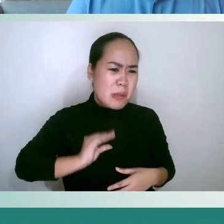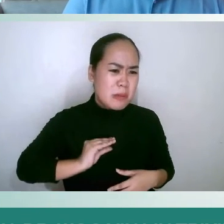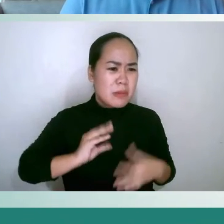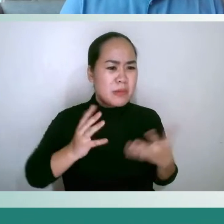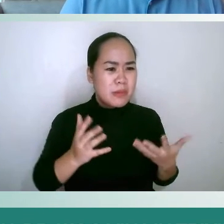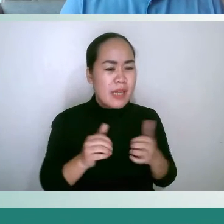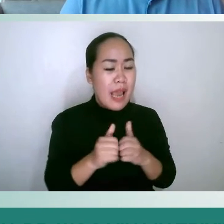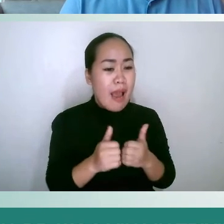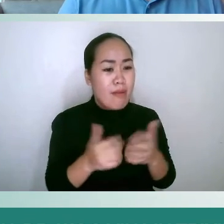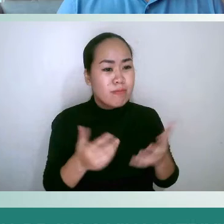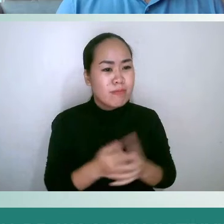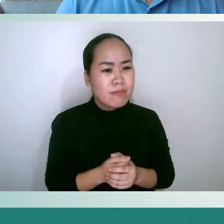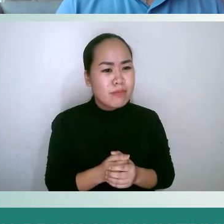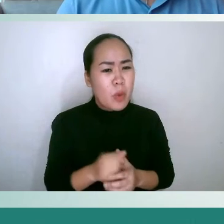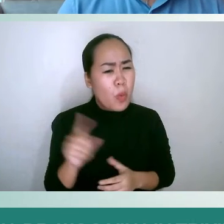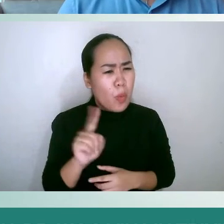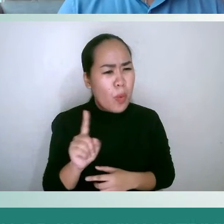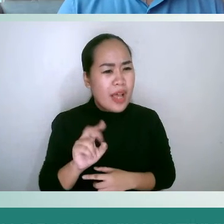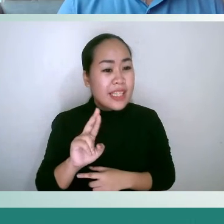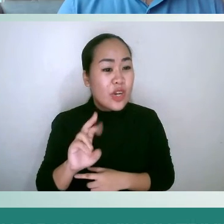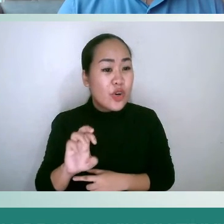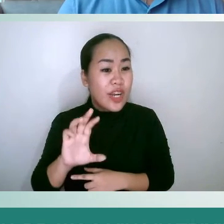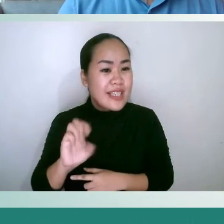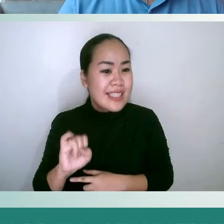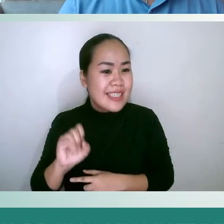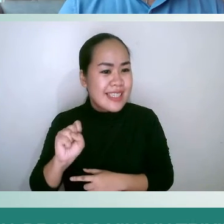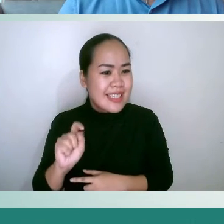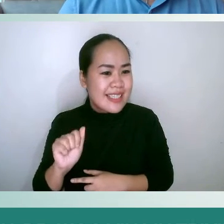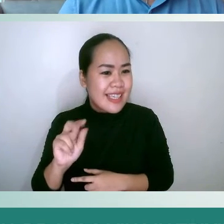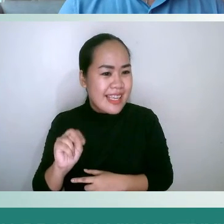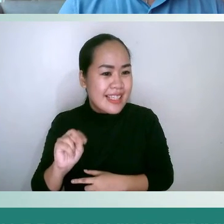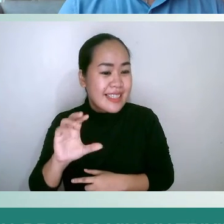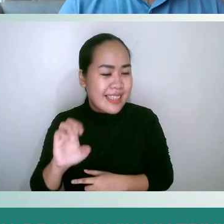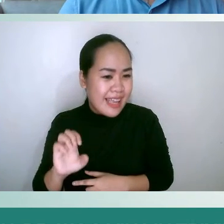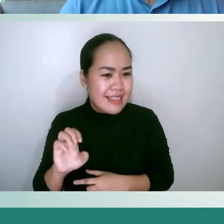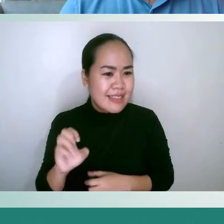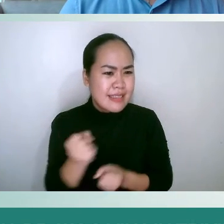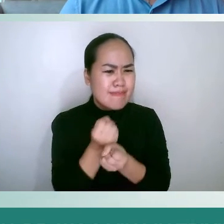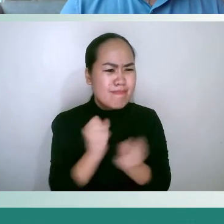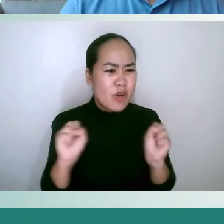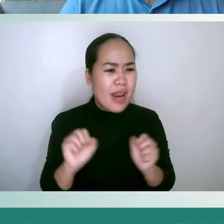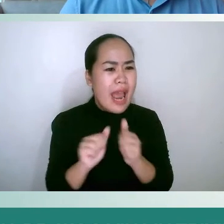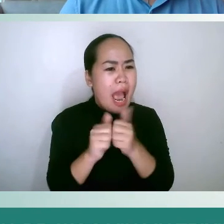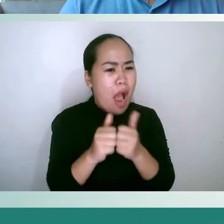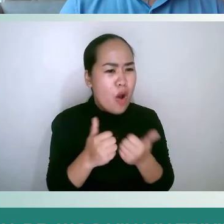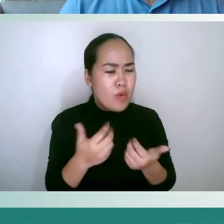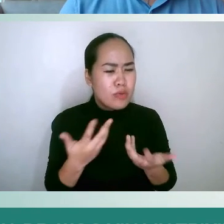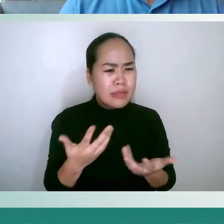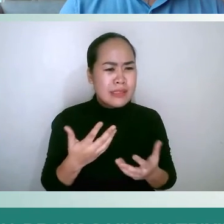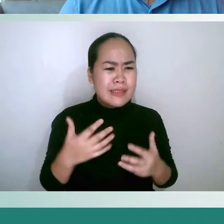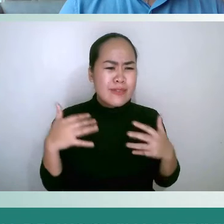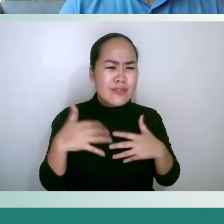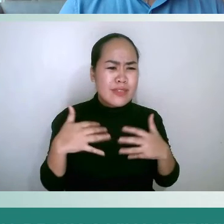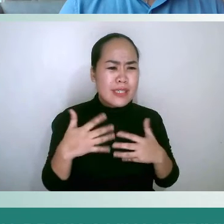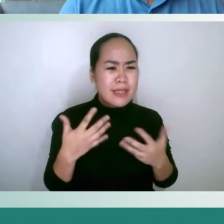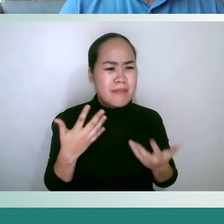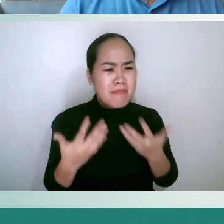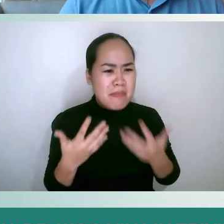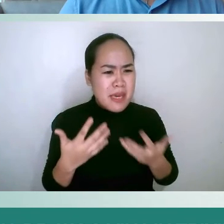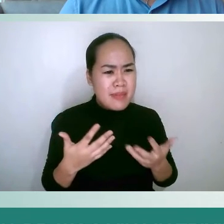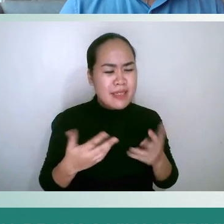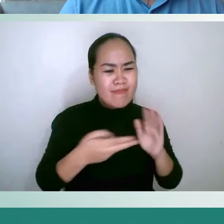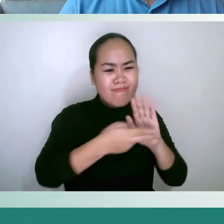What is the resistance? The resistance mainly is the fear of being labeled having a sexually transmitted